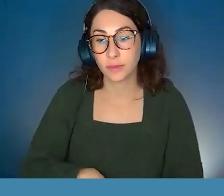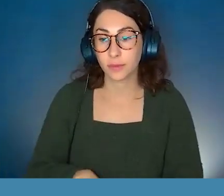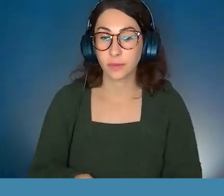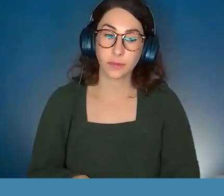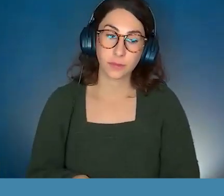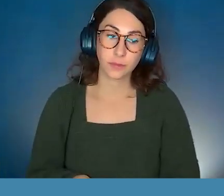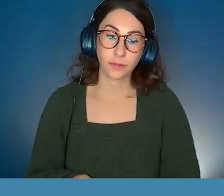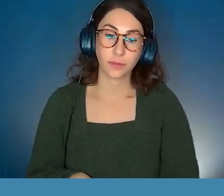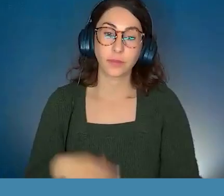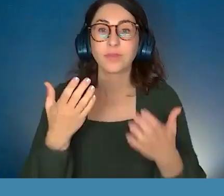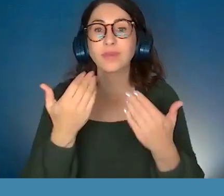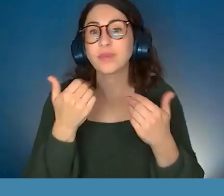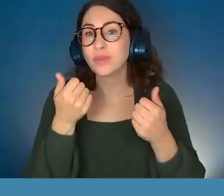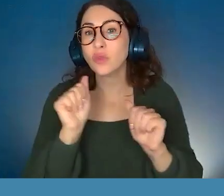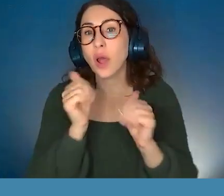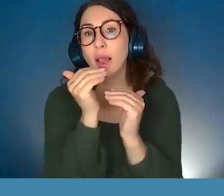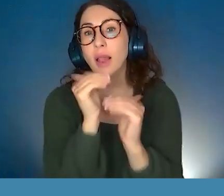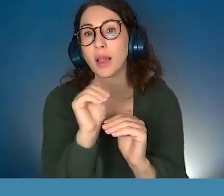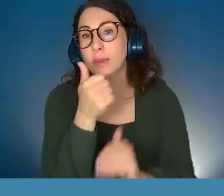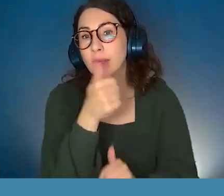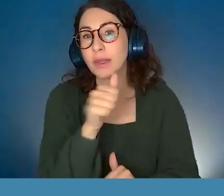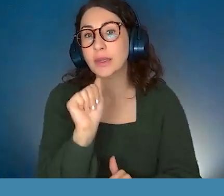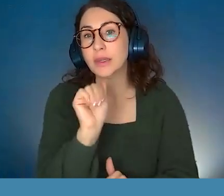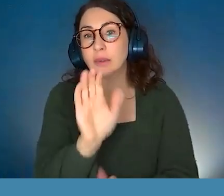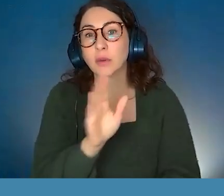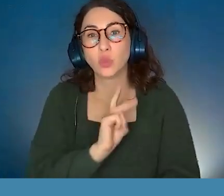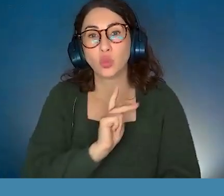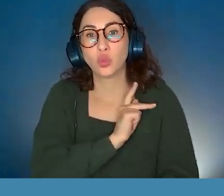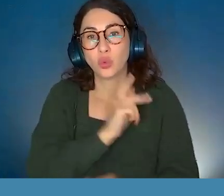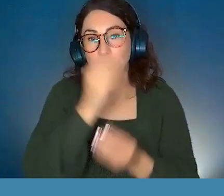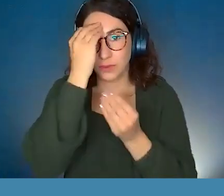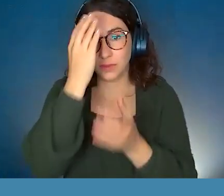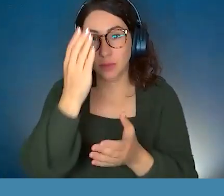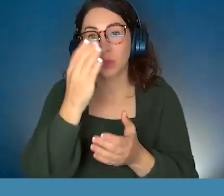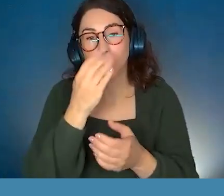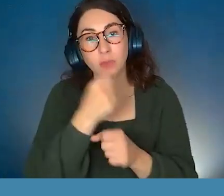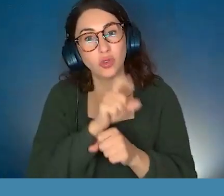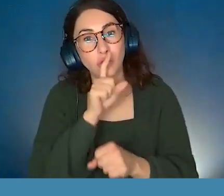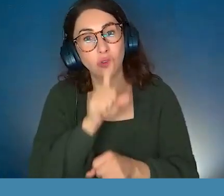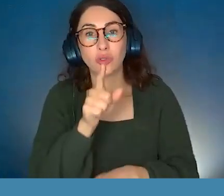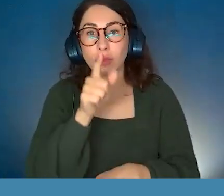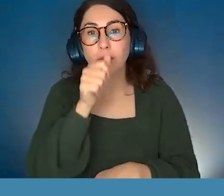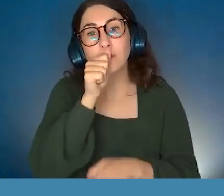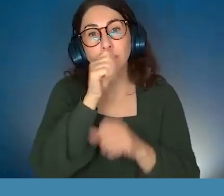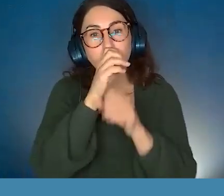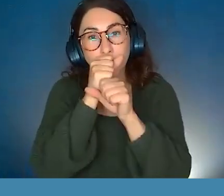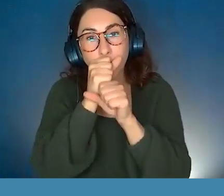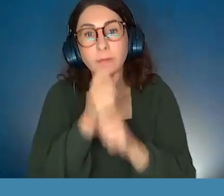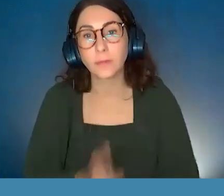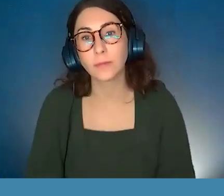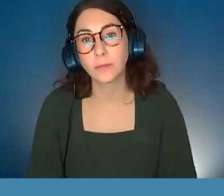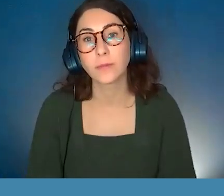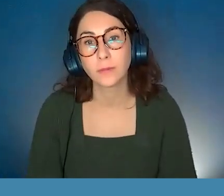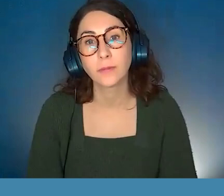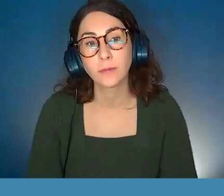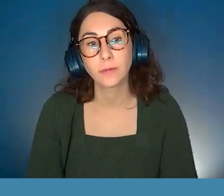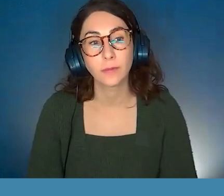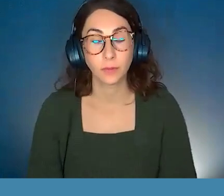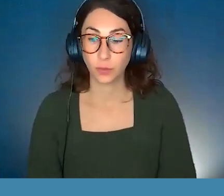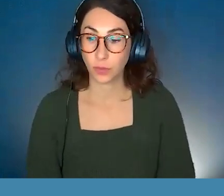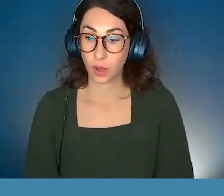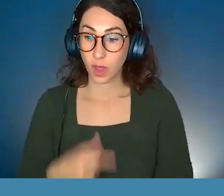try to limit personal information about yourself so that we can maintain your privacy. So I'm going to go to the